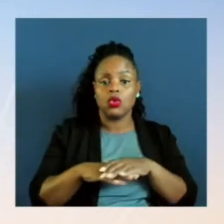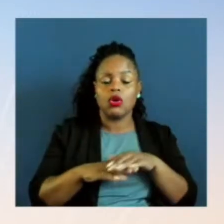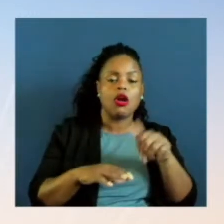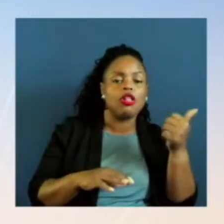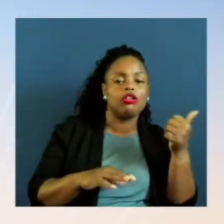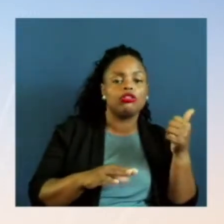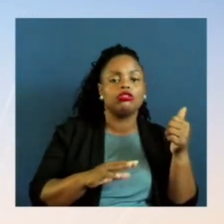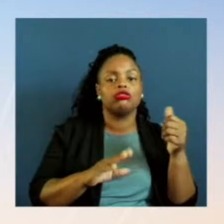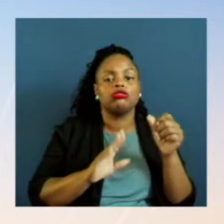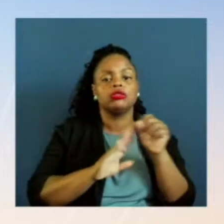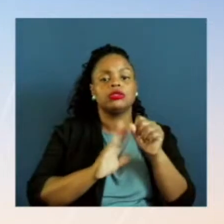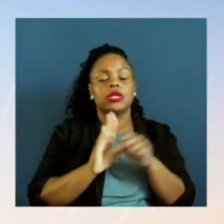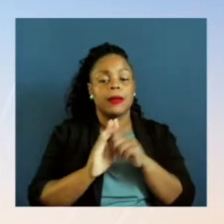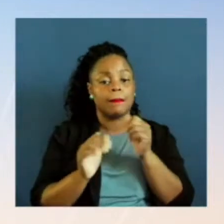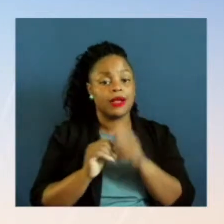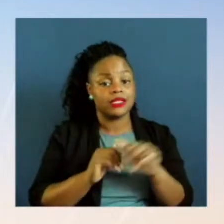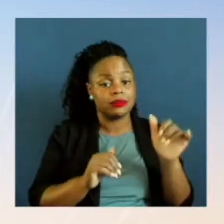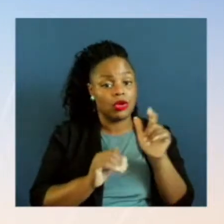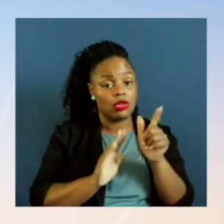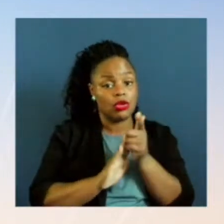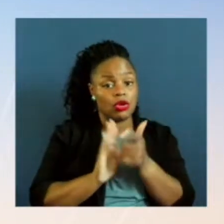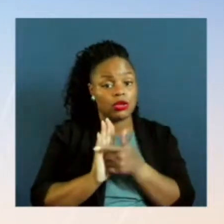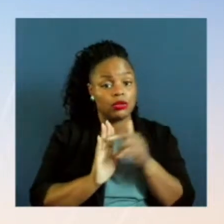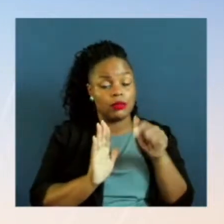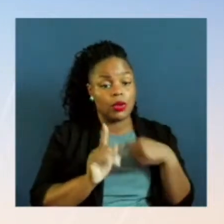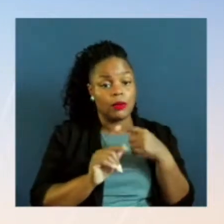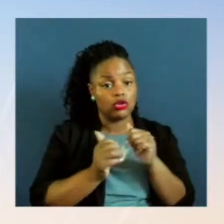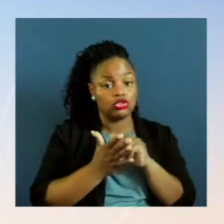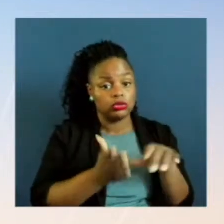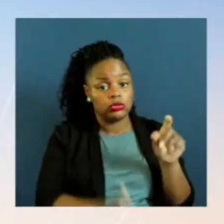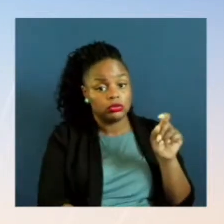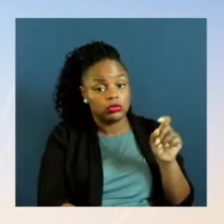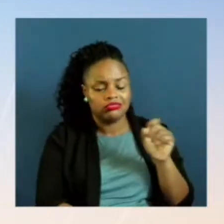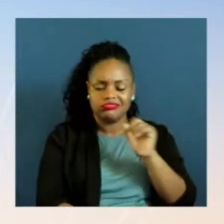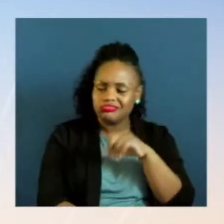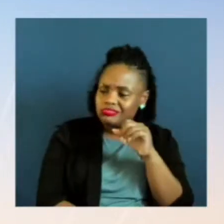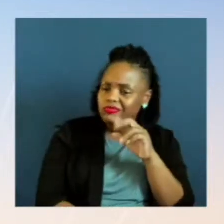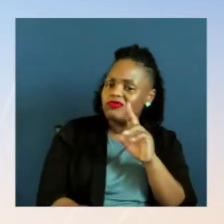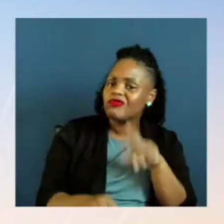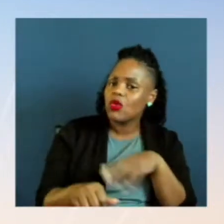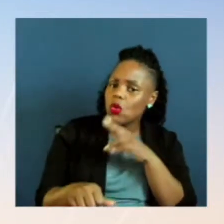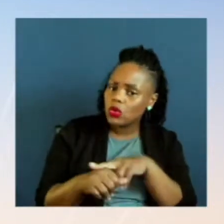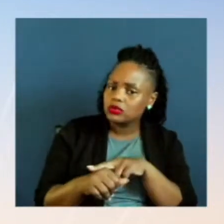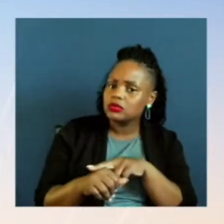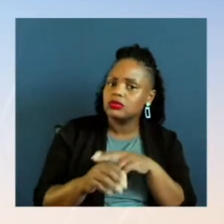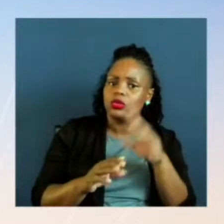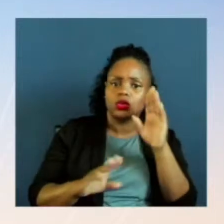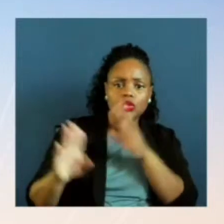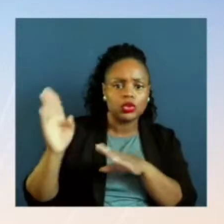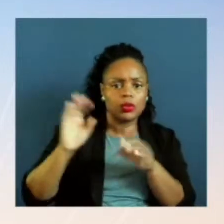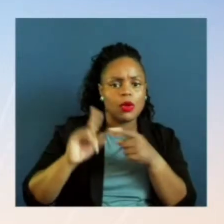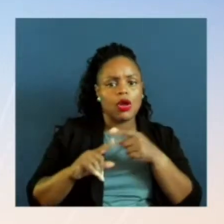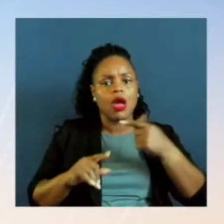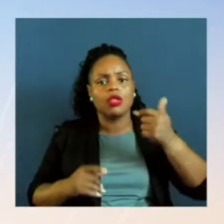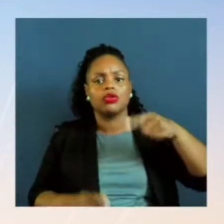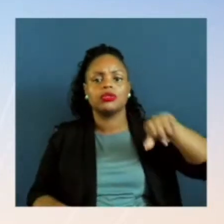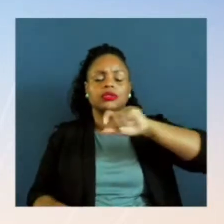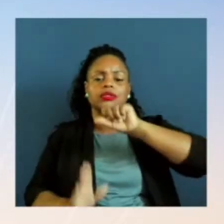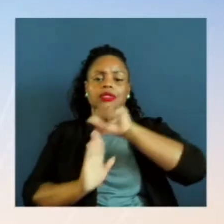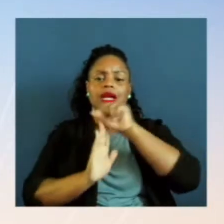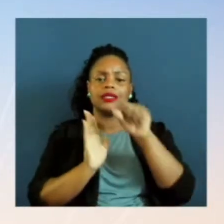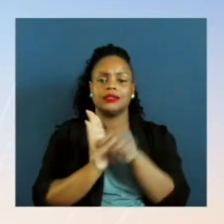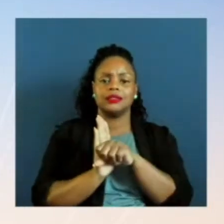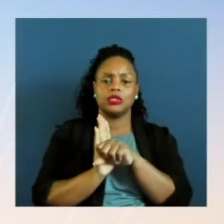bills? Of course we're worried. Of course we're worried that other states where there is